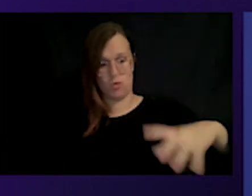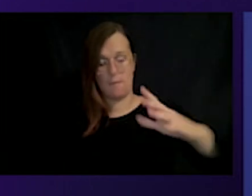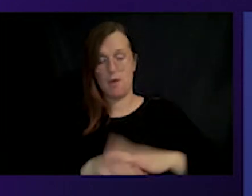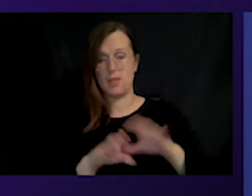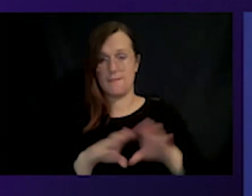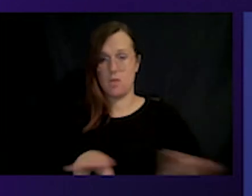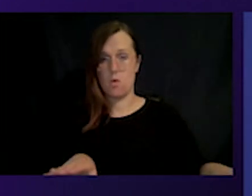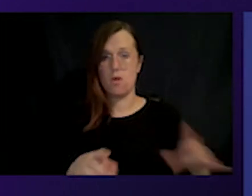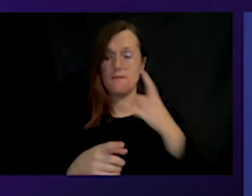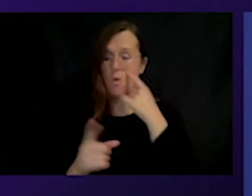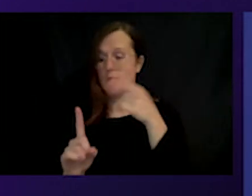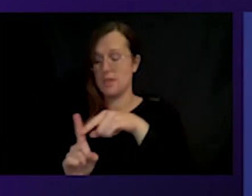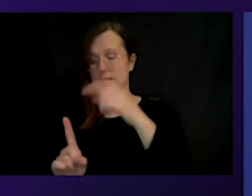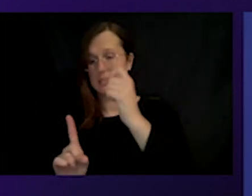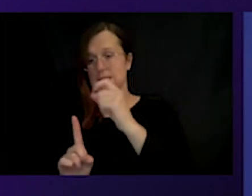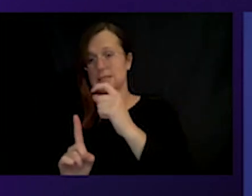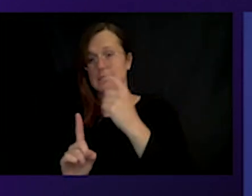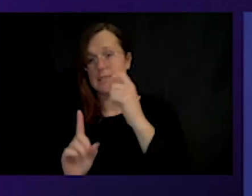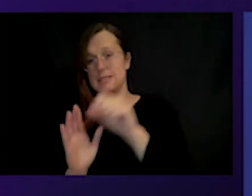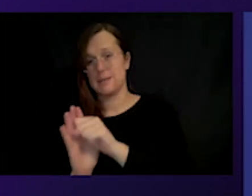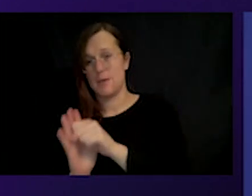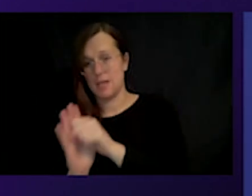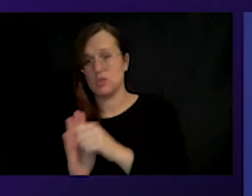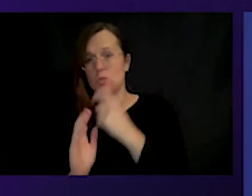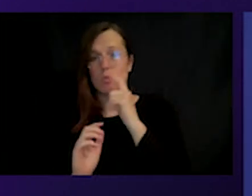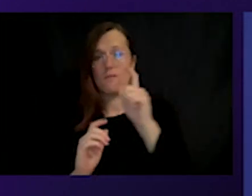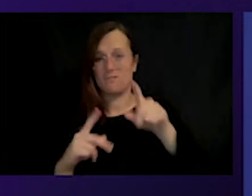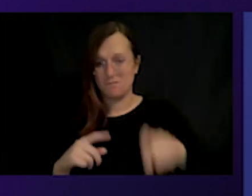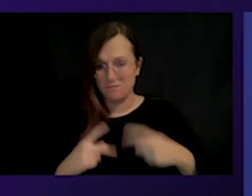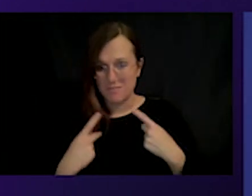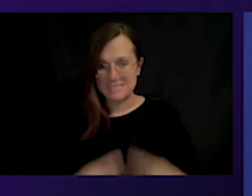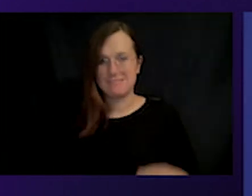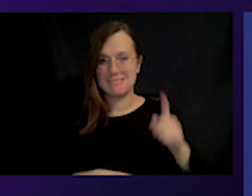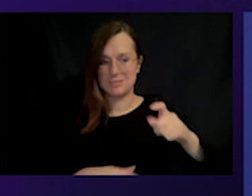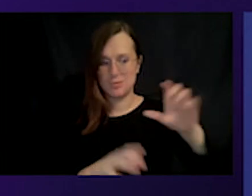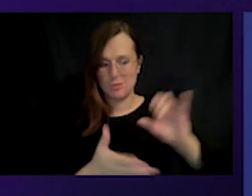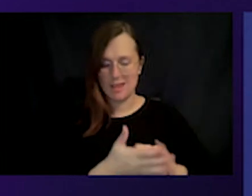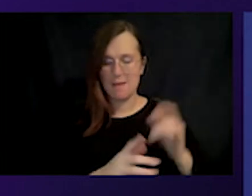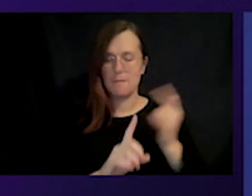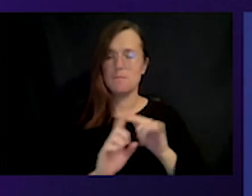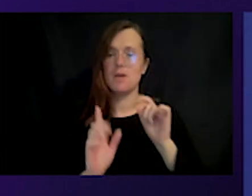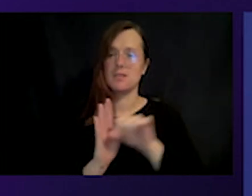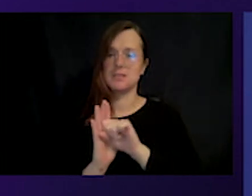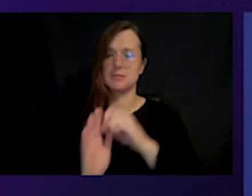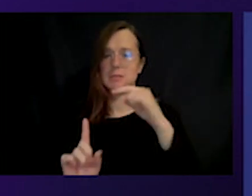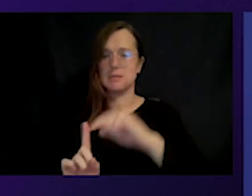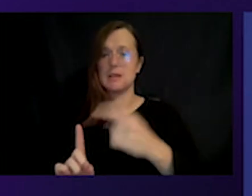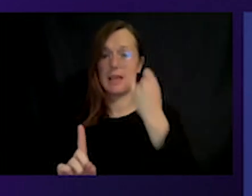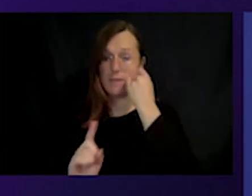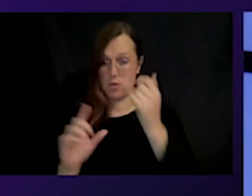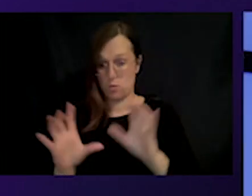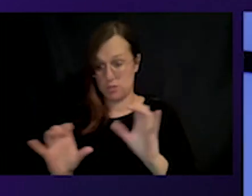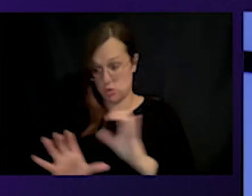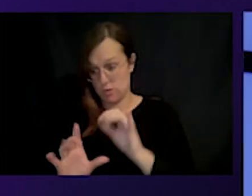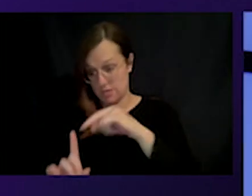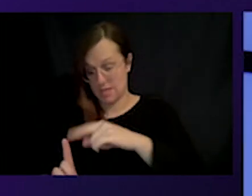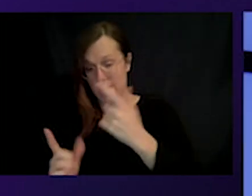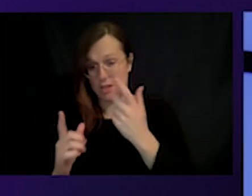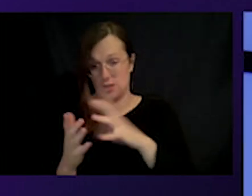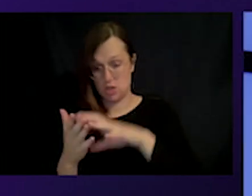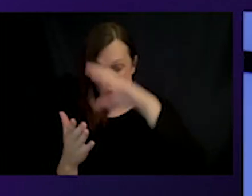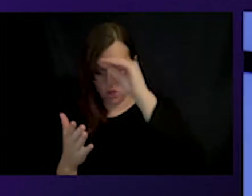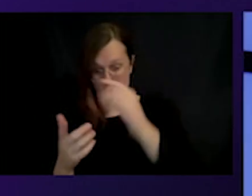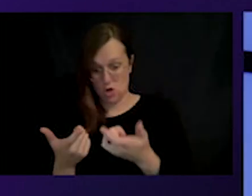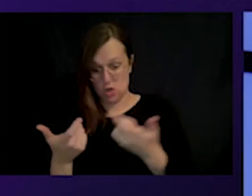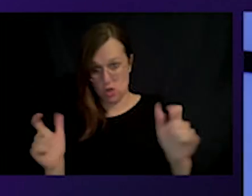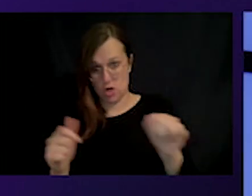you don't have to physically do that. But simulation itself still, if you want to do this at a very large scale, still very time consuming